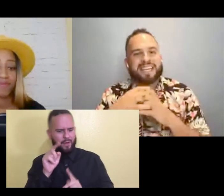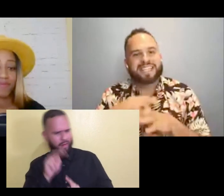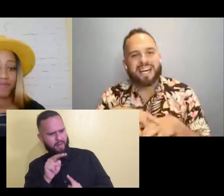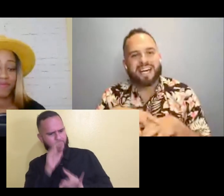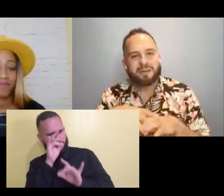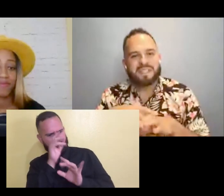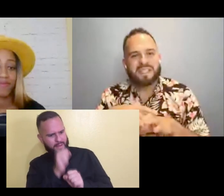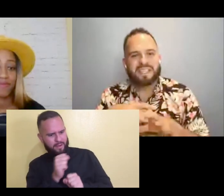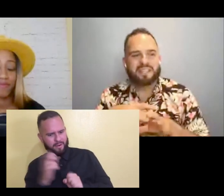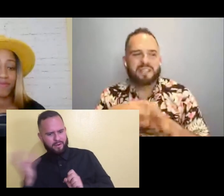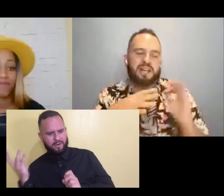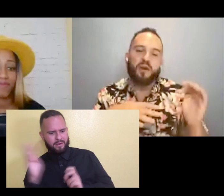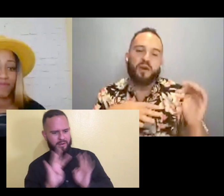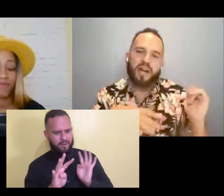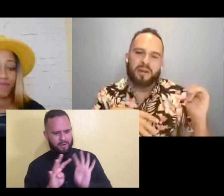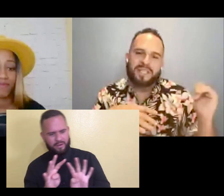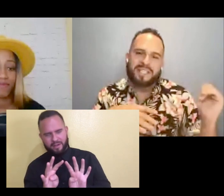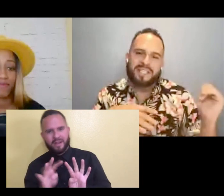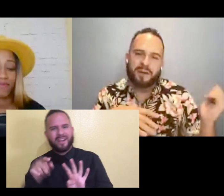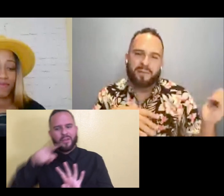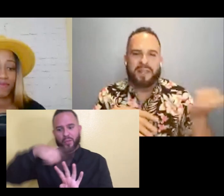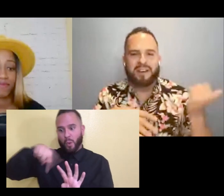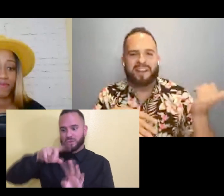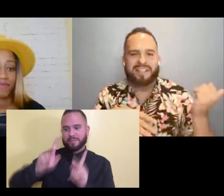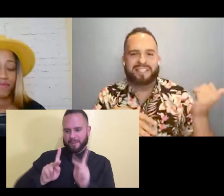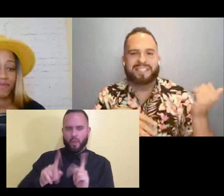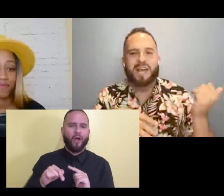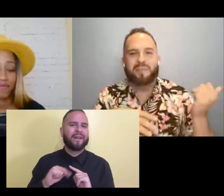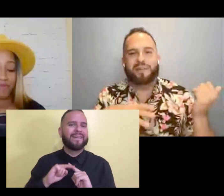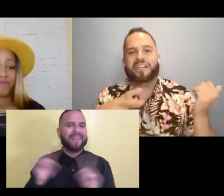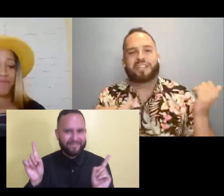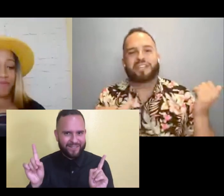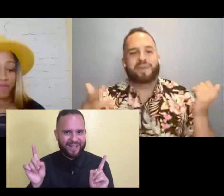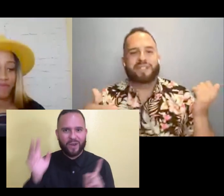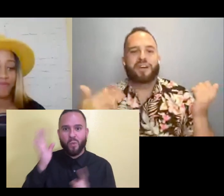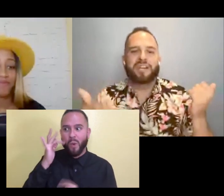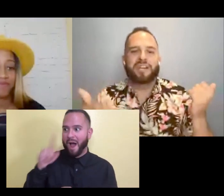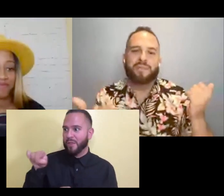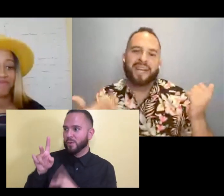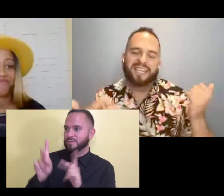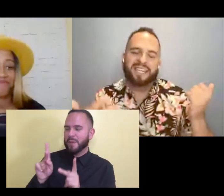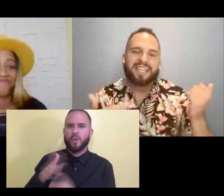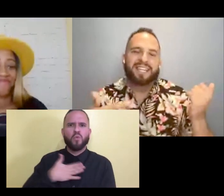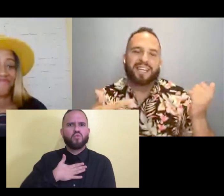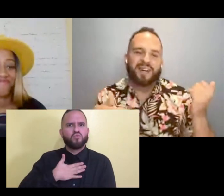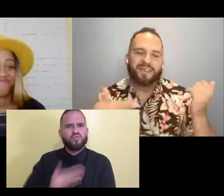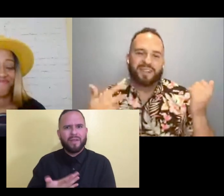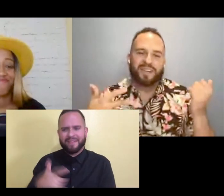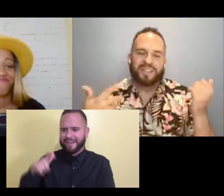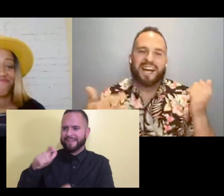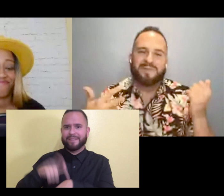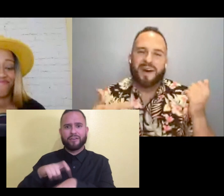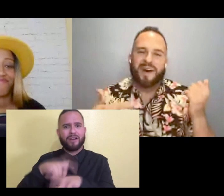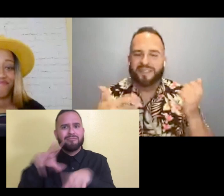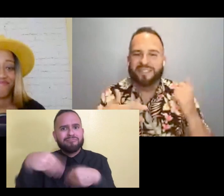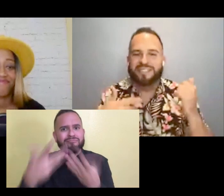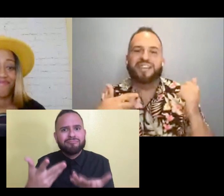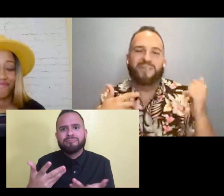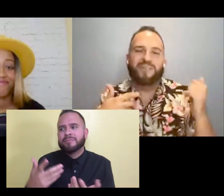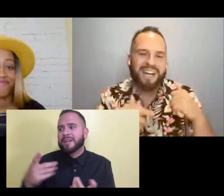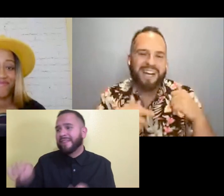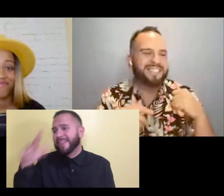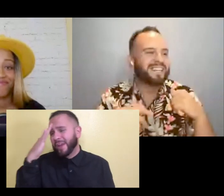taking time to, they know they're not gonna be sipping on pina coladas, but they're actually gonna be turning cement, or tying bottles to